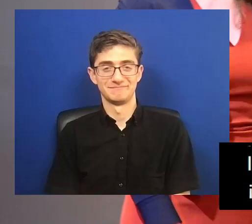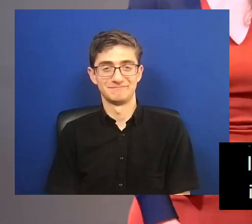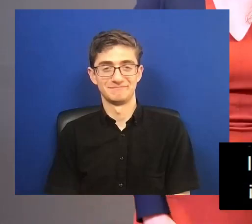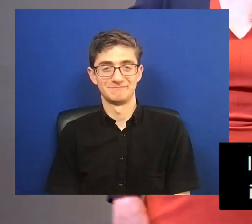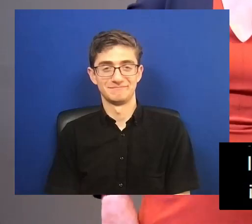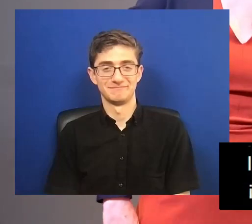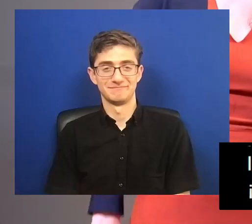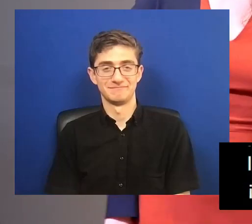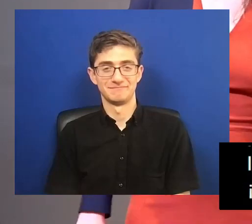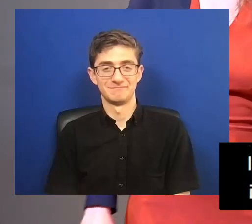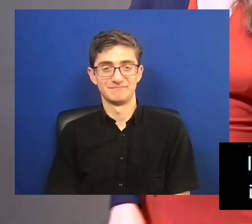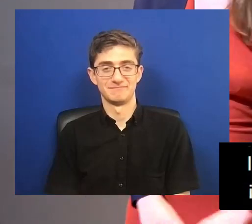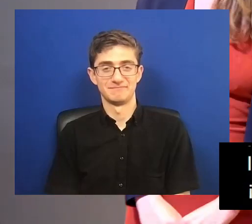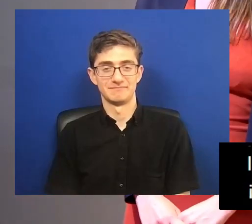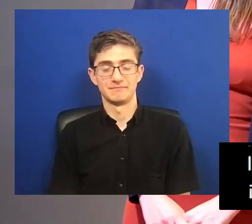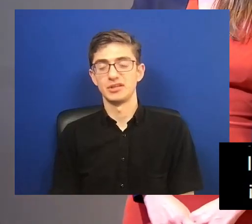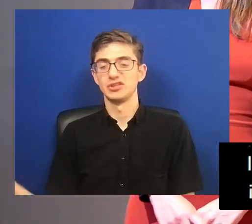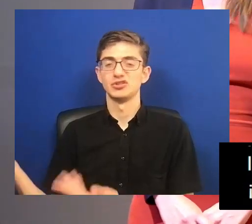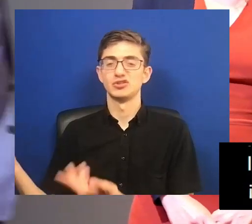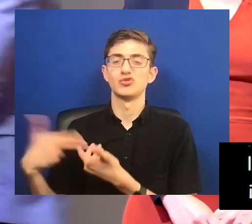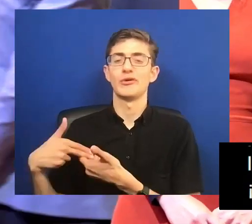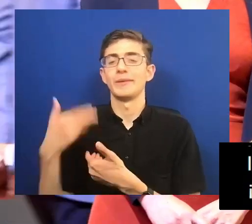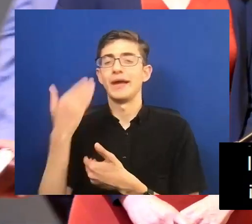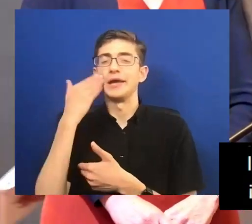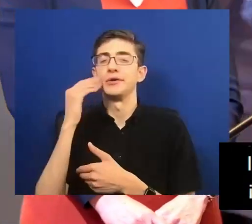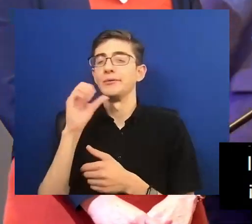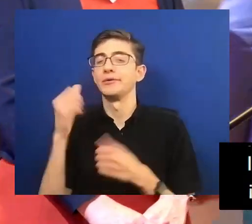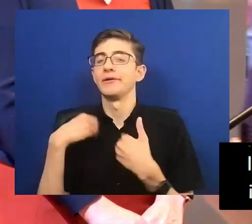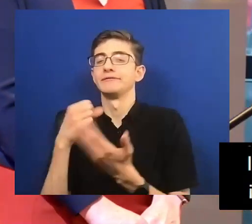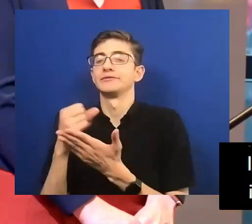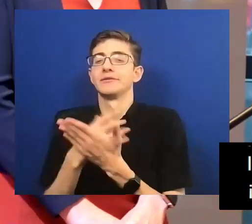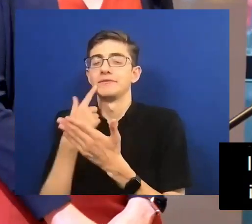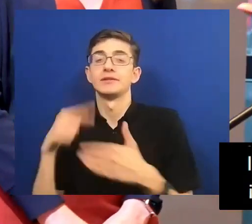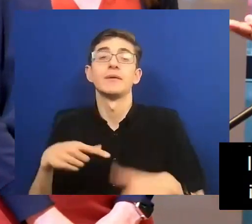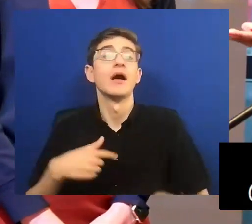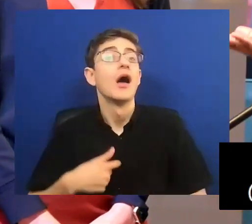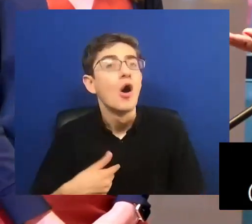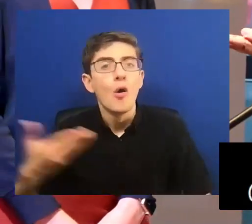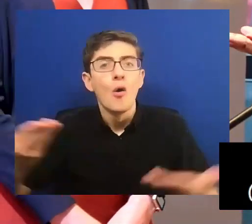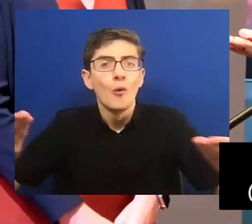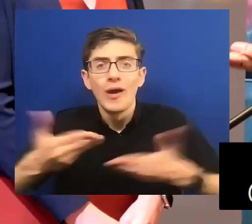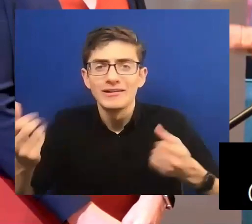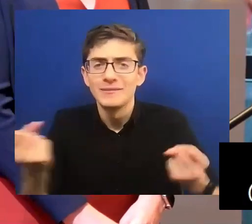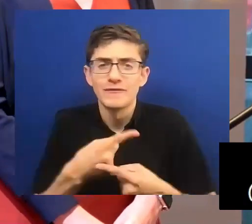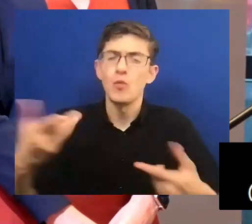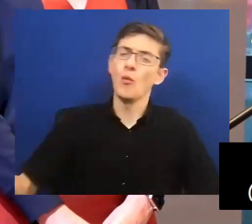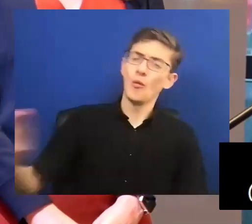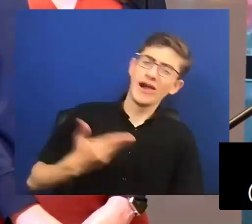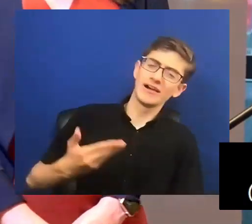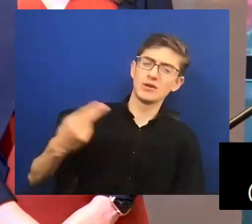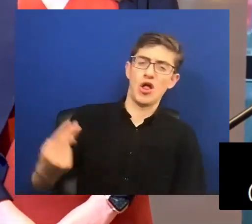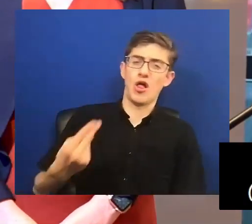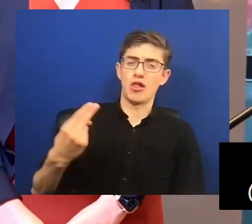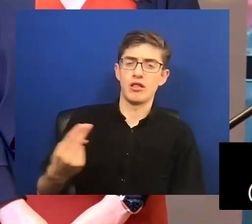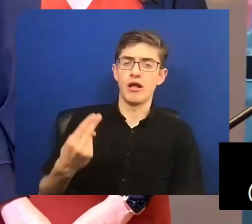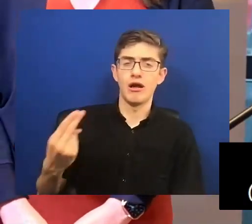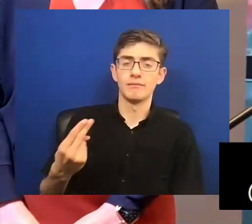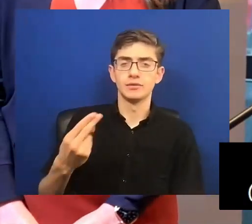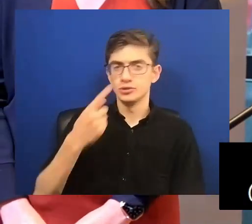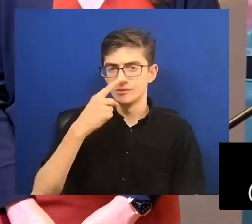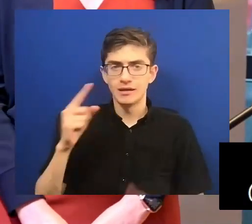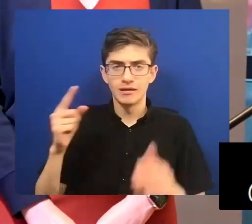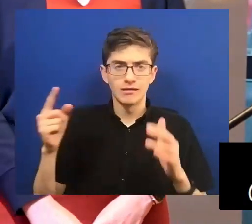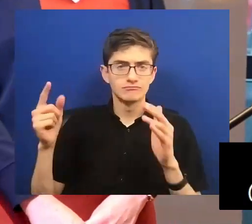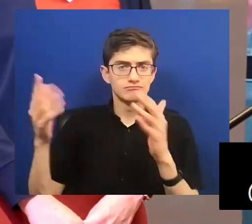I know it's very unscripted. Well, welcome everyone. Welcome to Harlem. Give yourself a round of applause for being